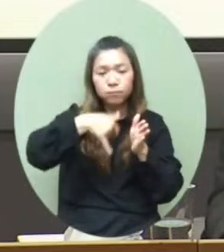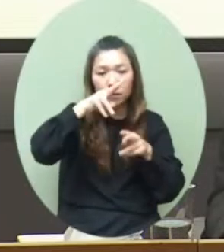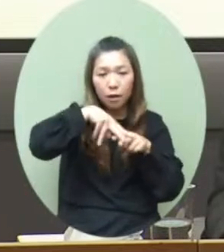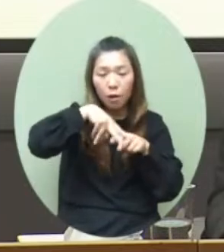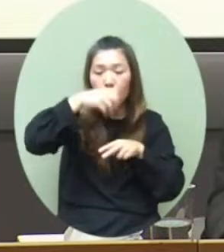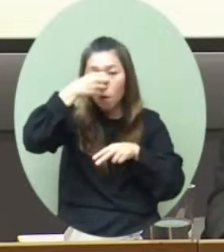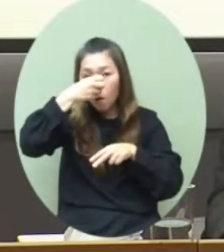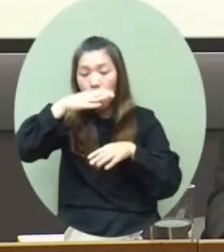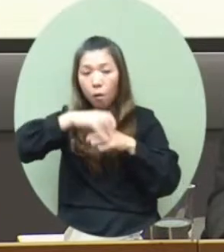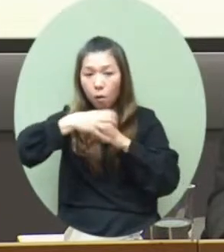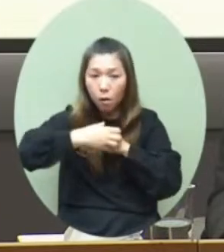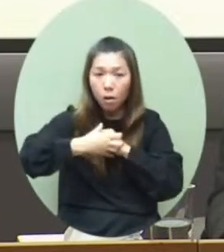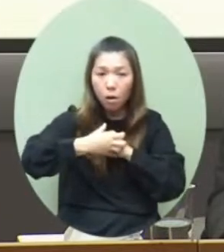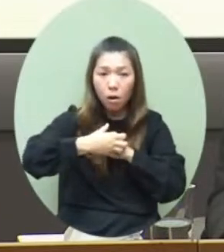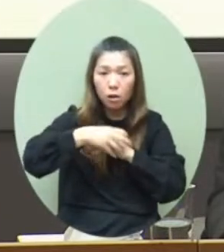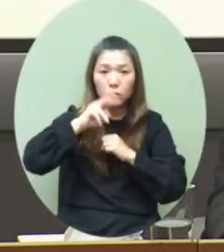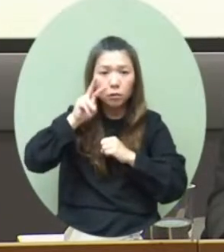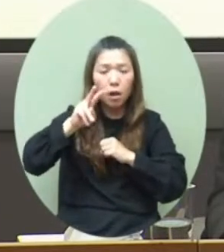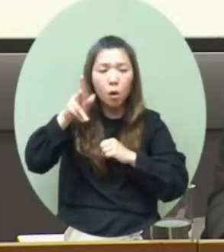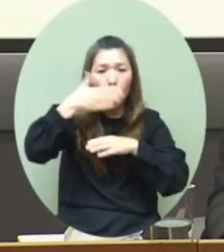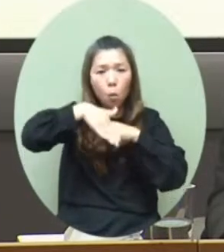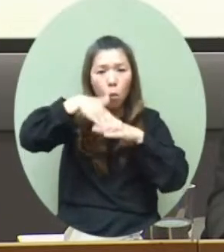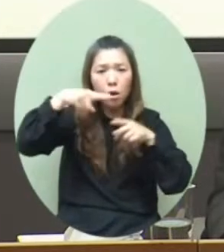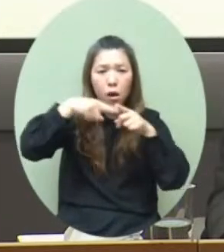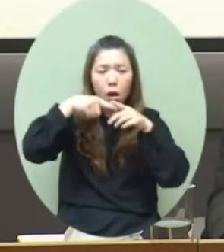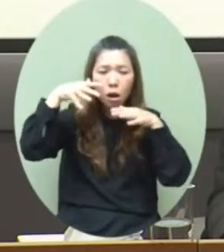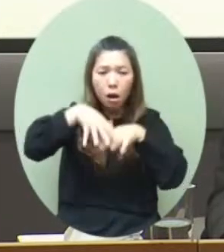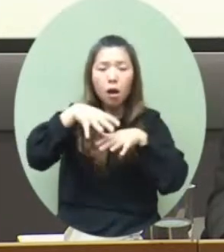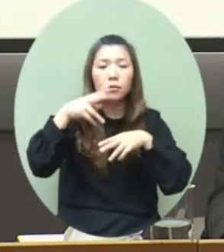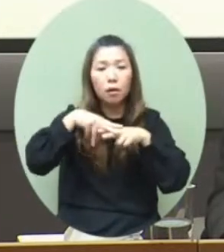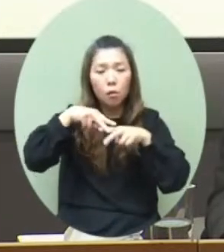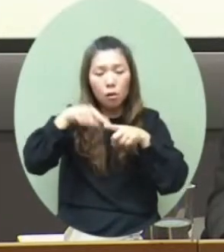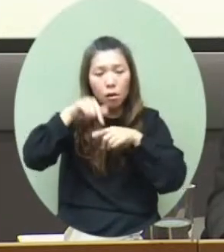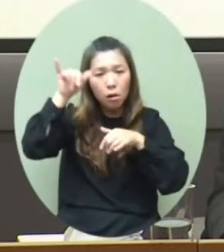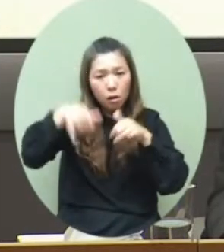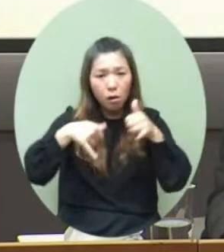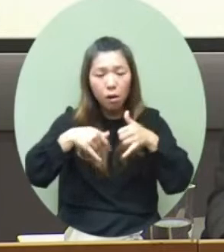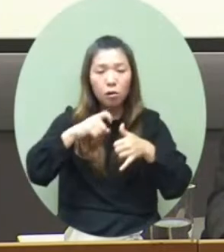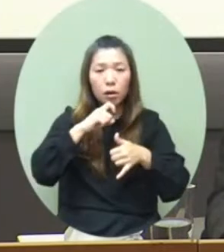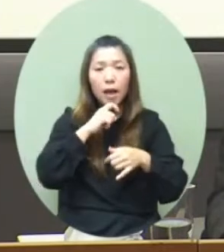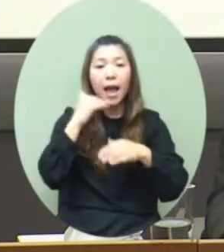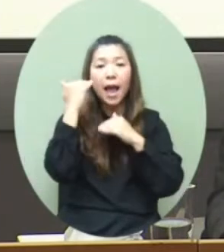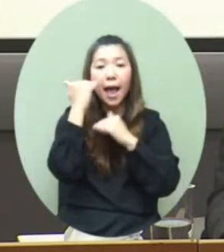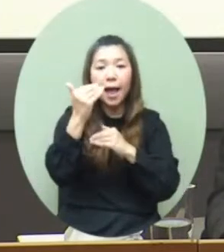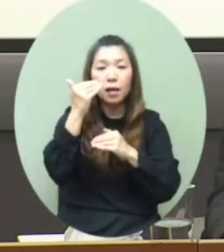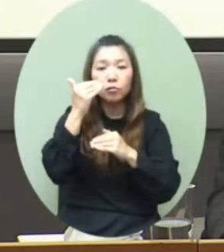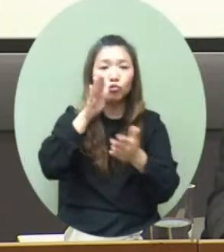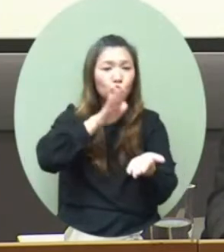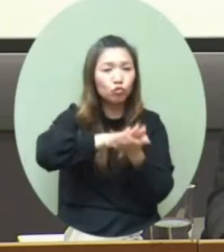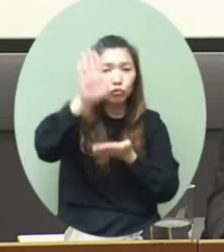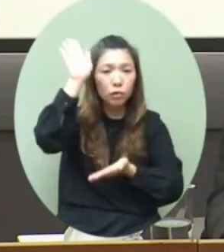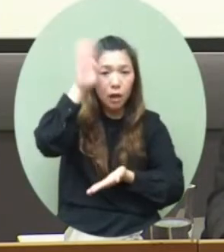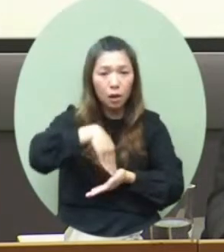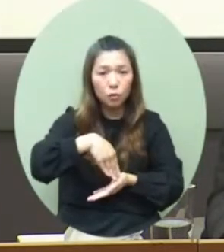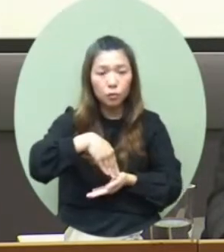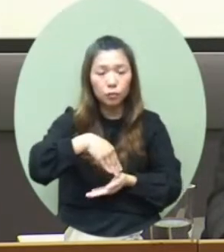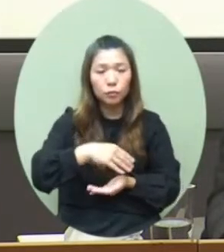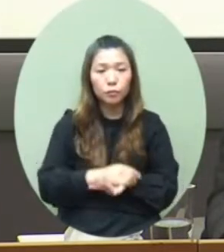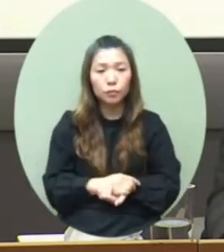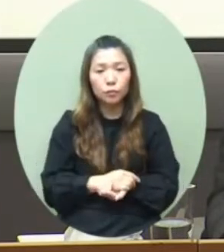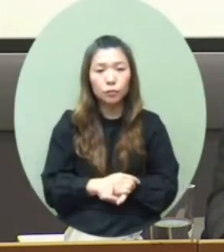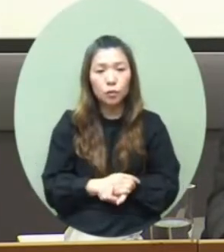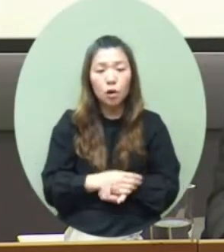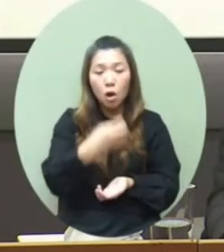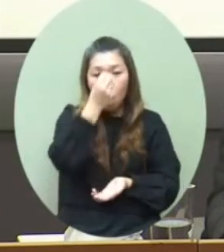after removing all the social distancing restrictions, domestically, the sentiment is getting better and better,